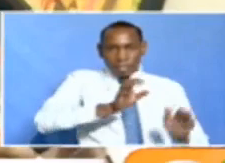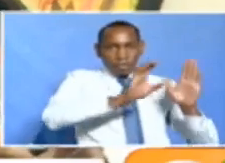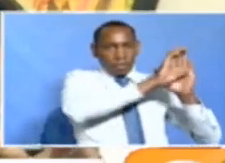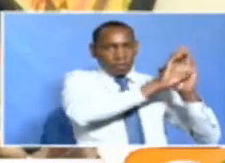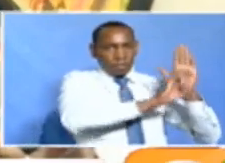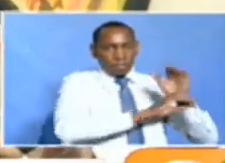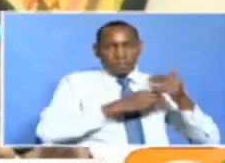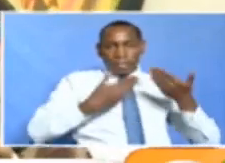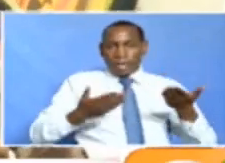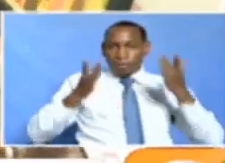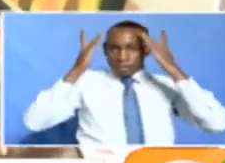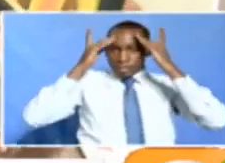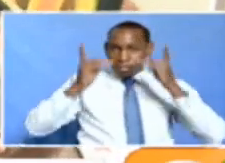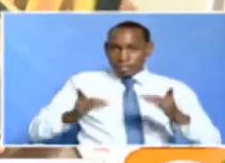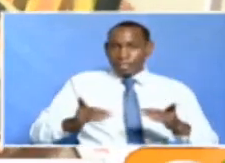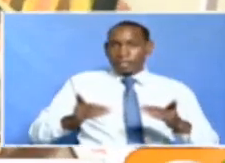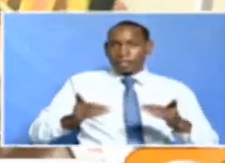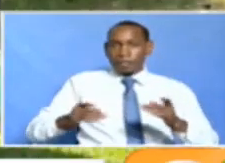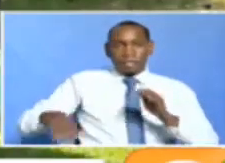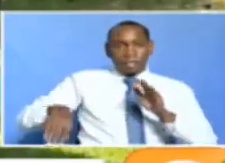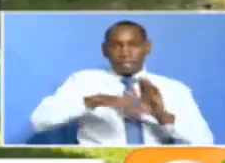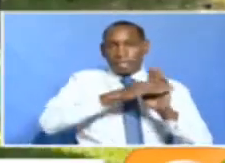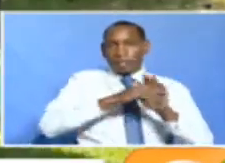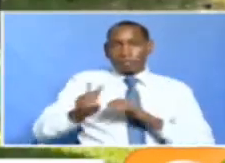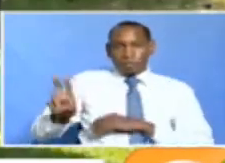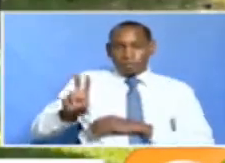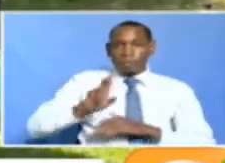manner it arrived at the decision to expel them.